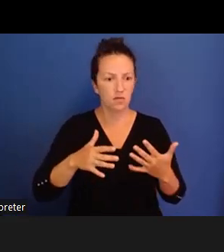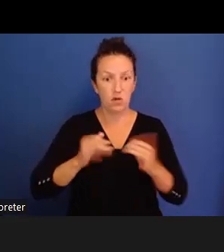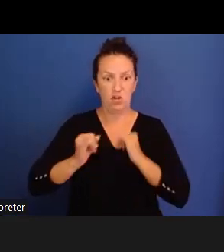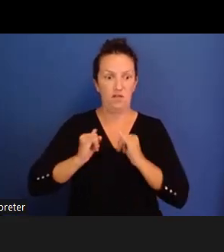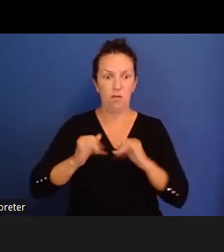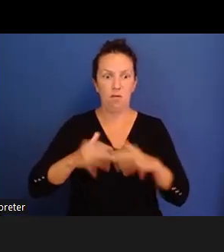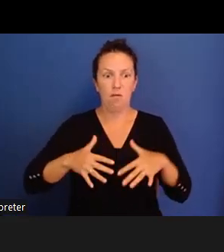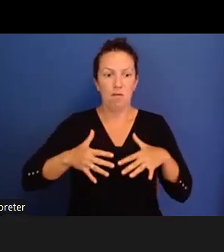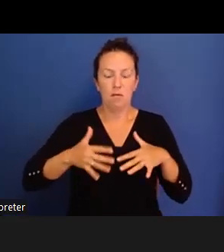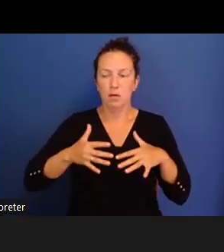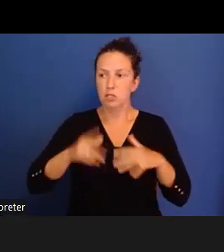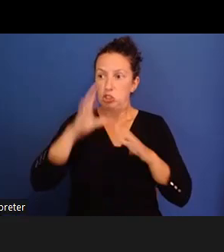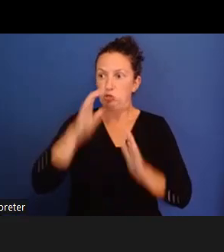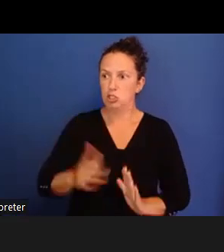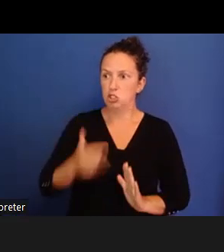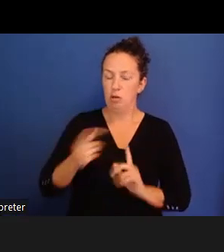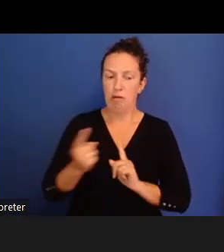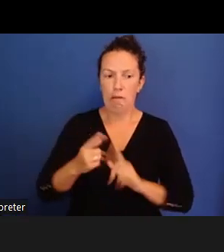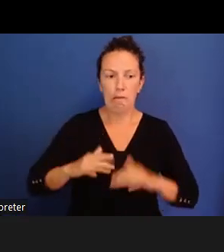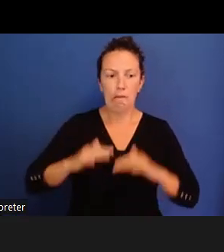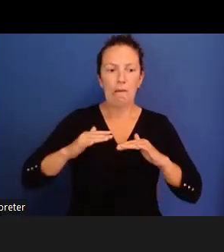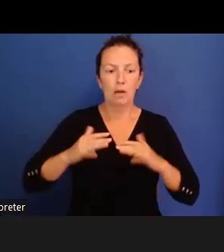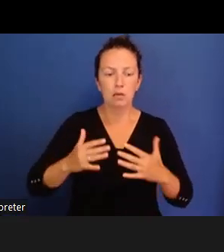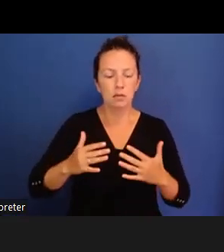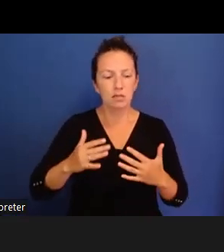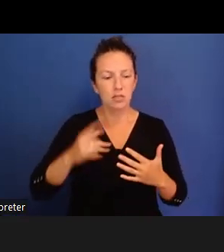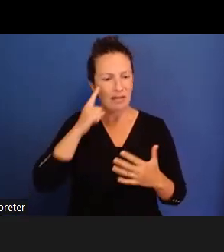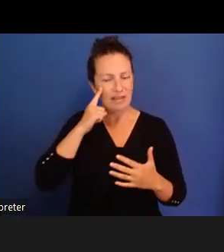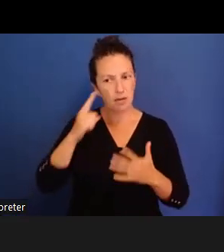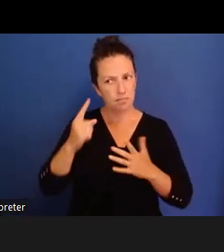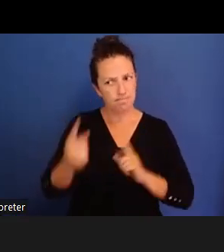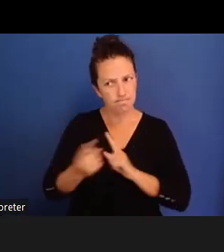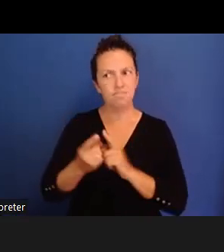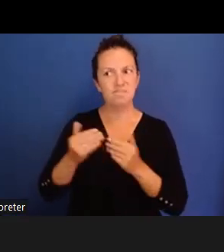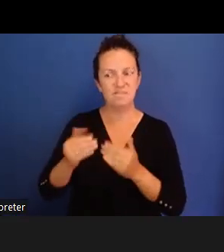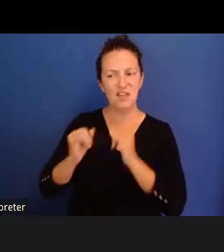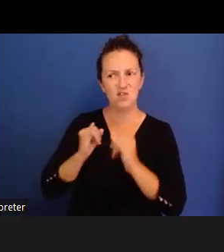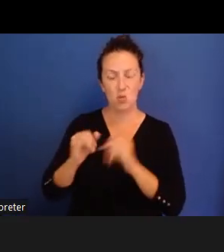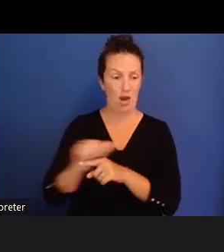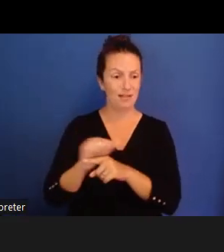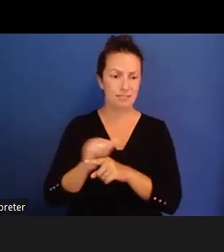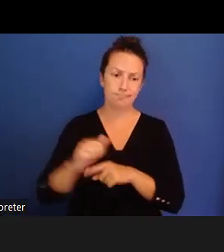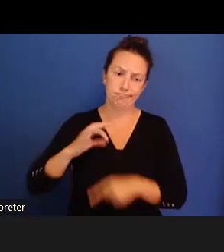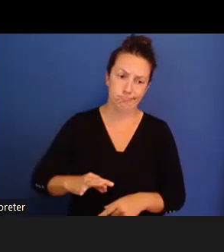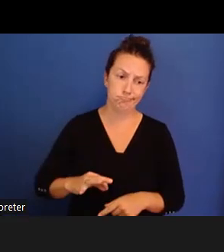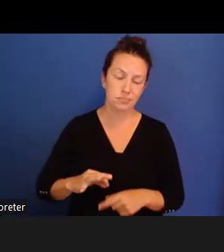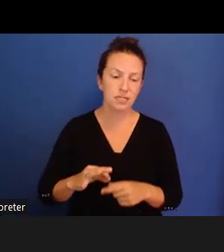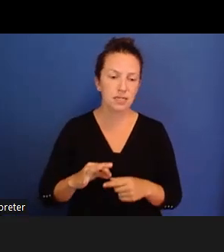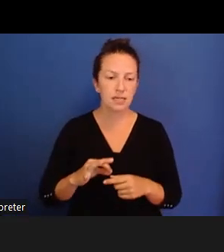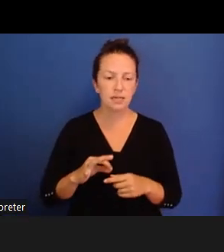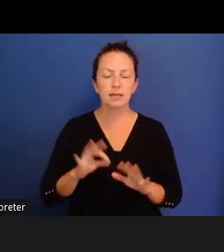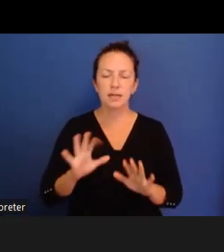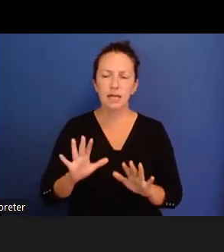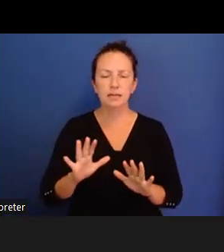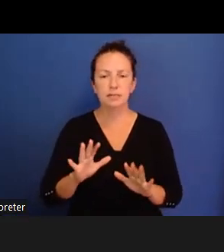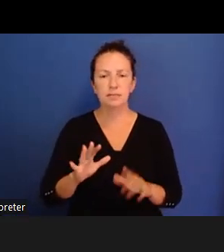because they're strangers. So Right. I think that just like the practice for me was helpful, and um except for one interview